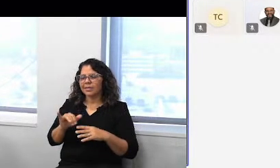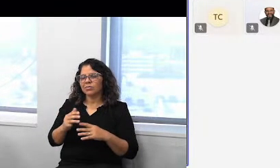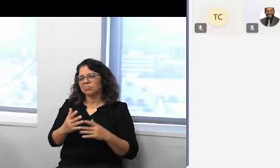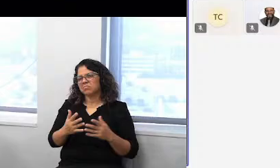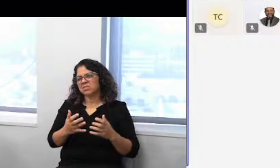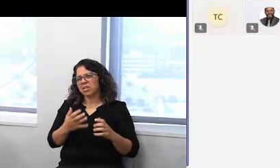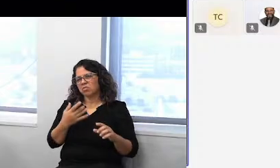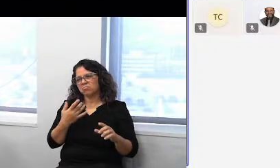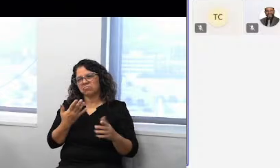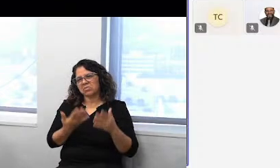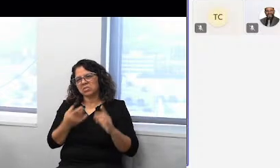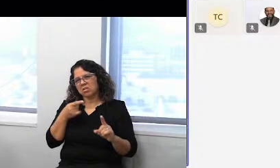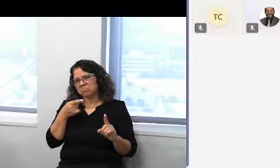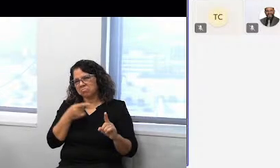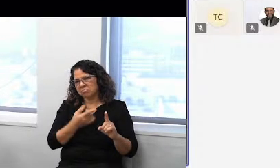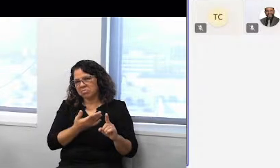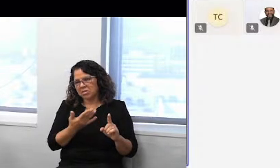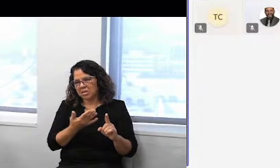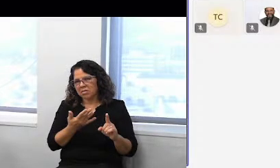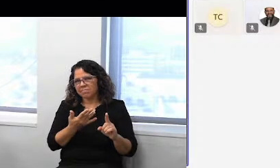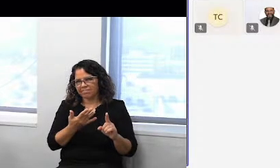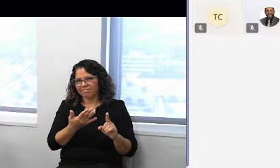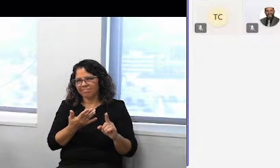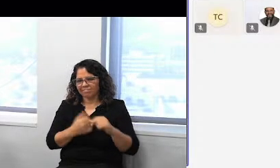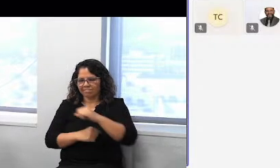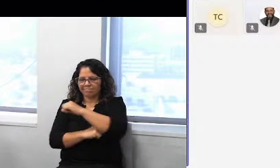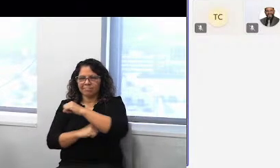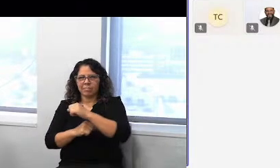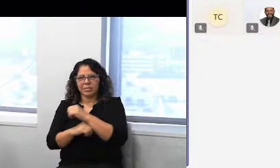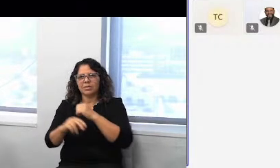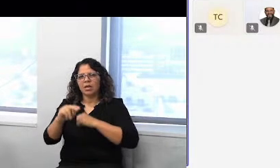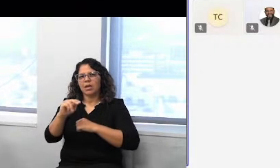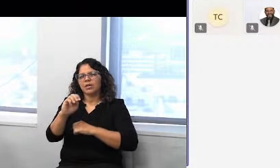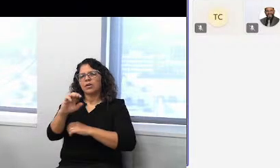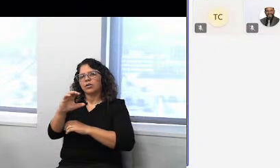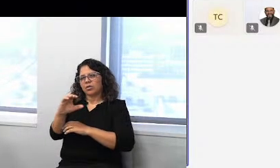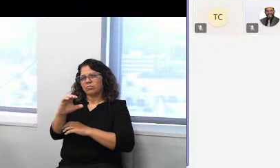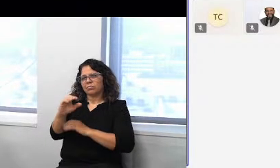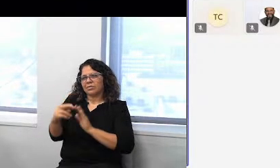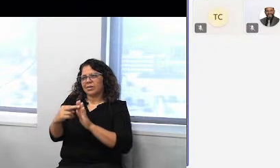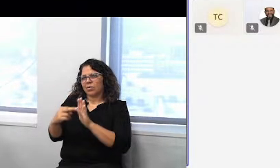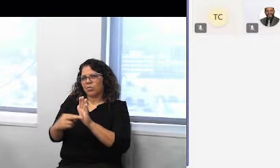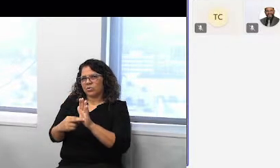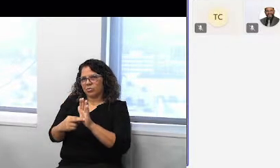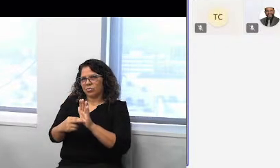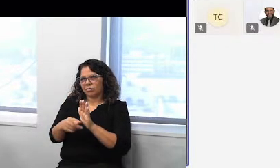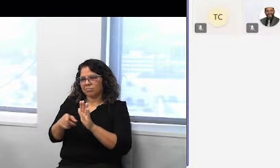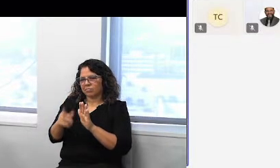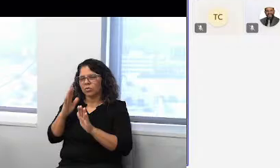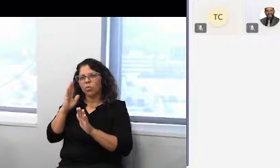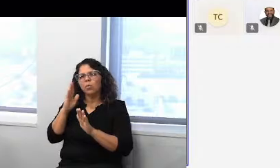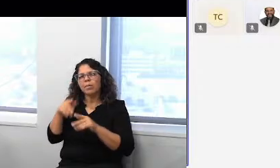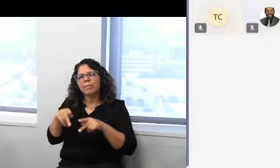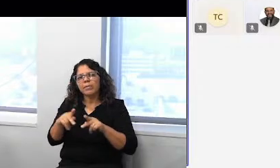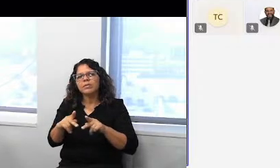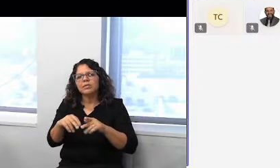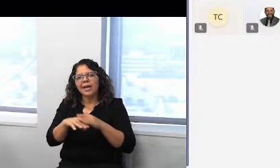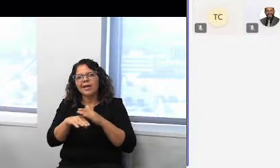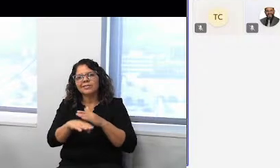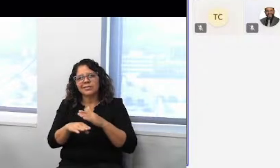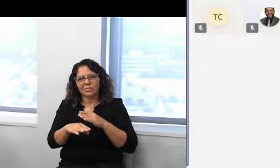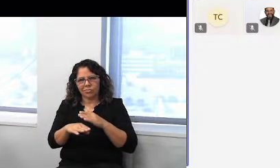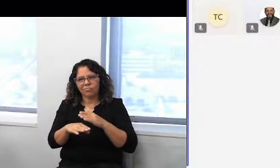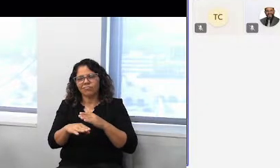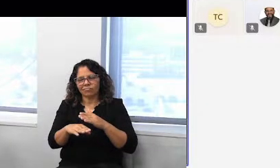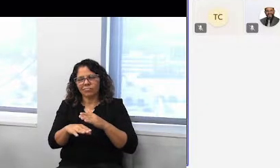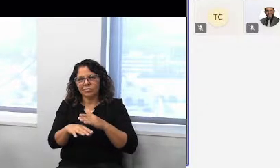NERC guiding principles, you indeed will get that level of additional access. The specificity of it depend again